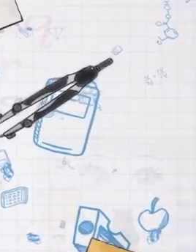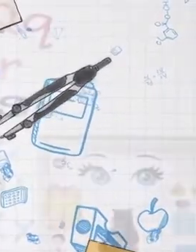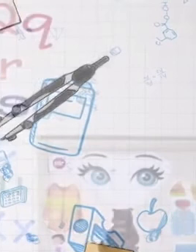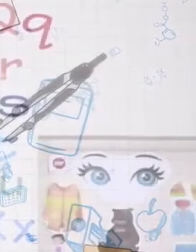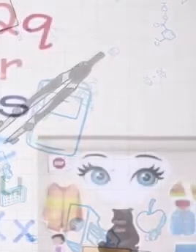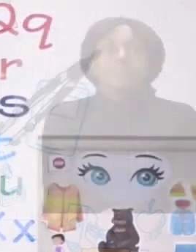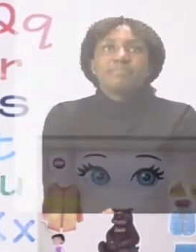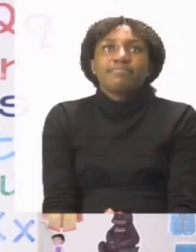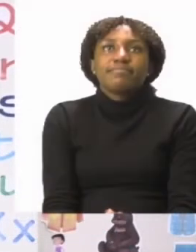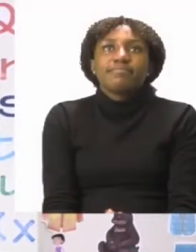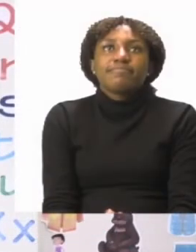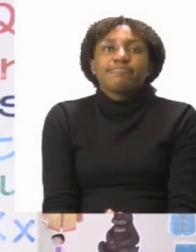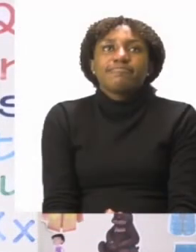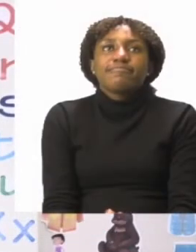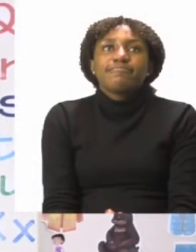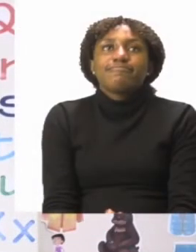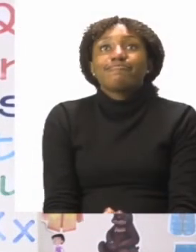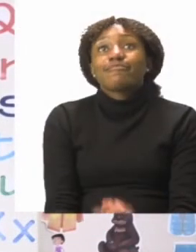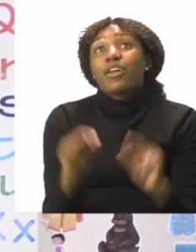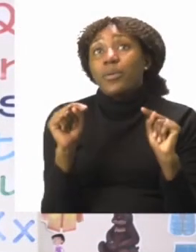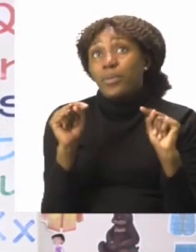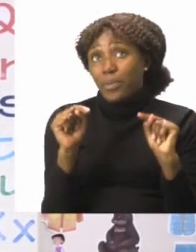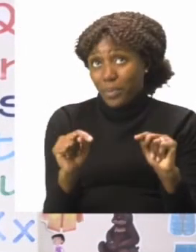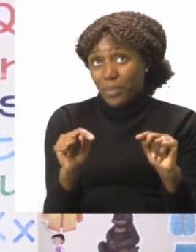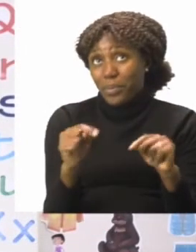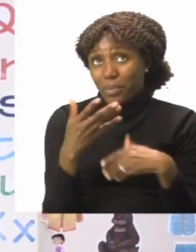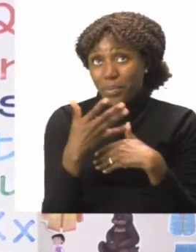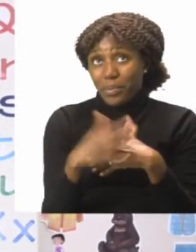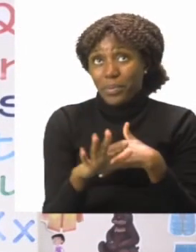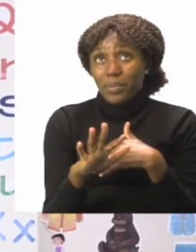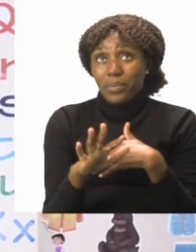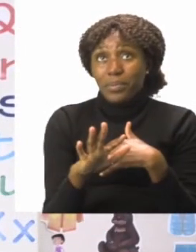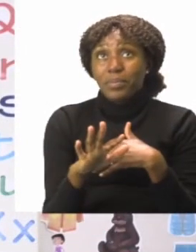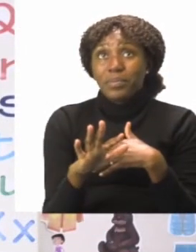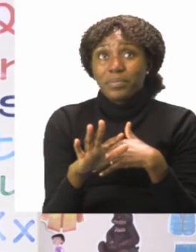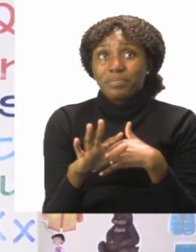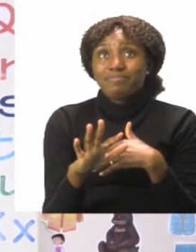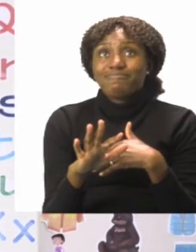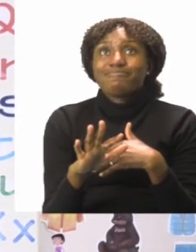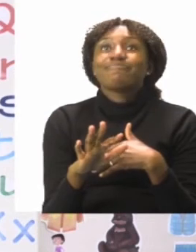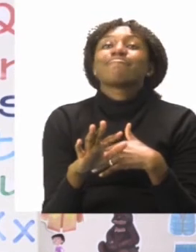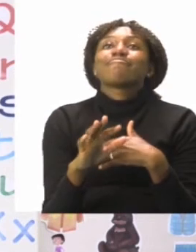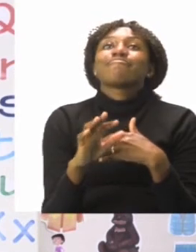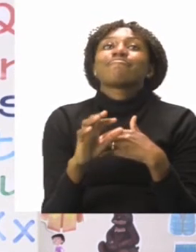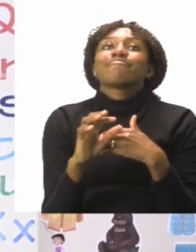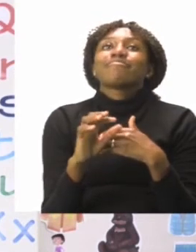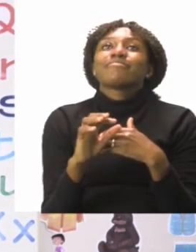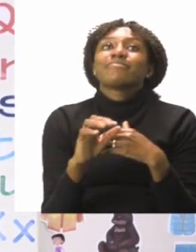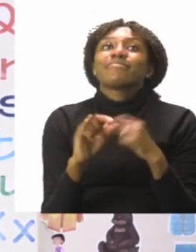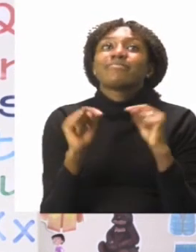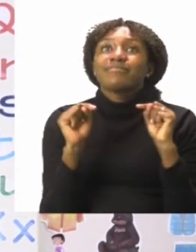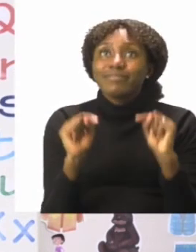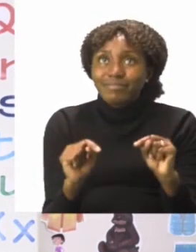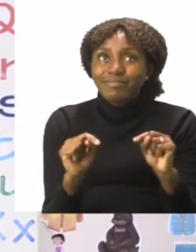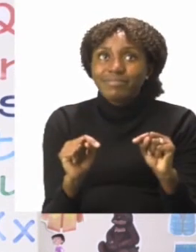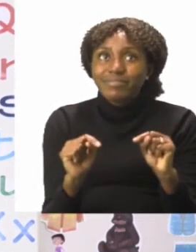languages we have come to the end of our lesson for today boys and girls now everyone